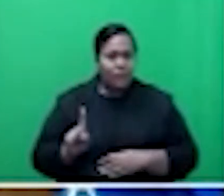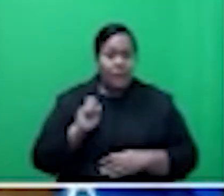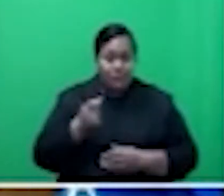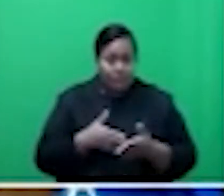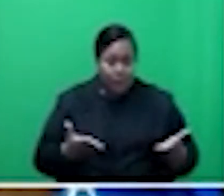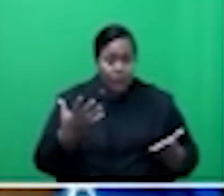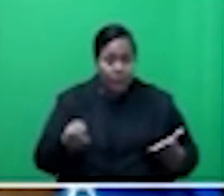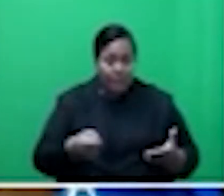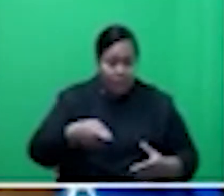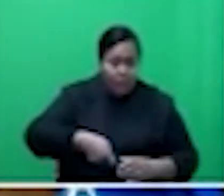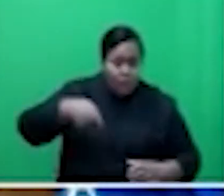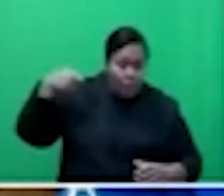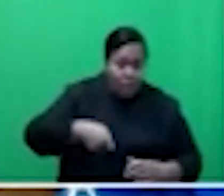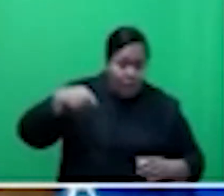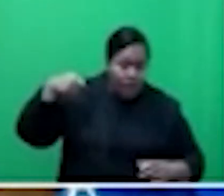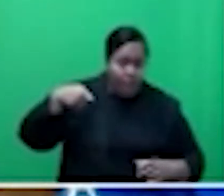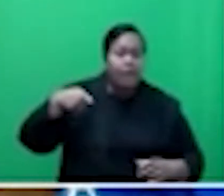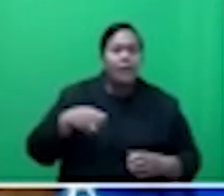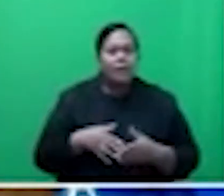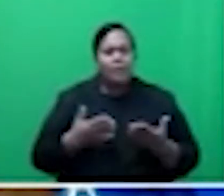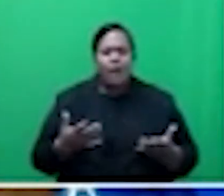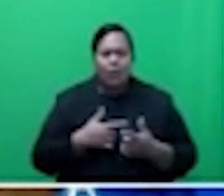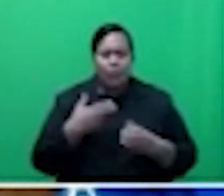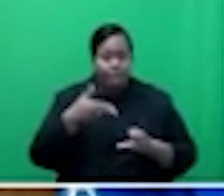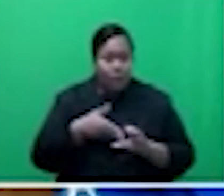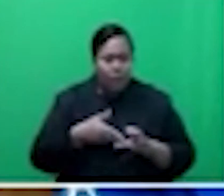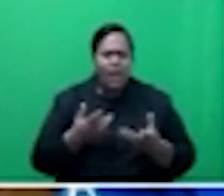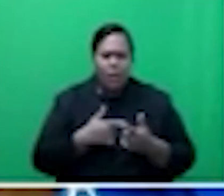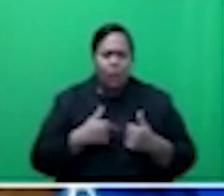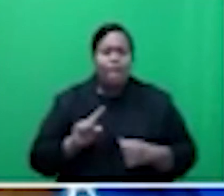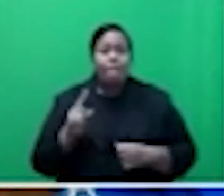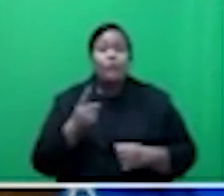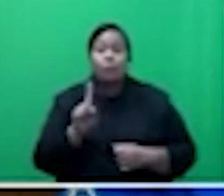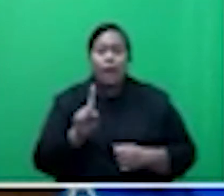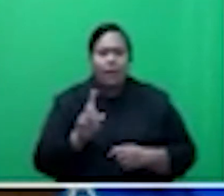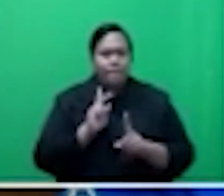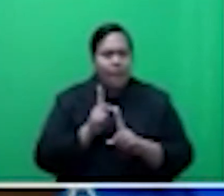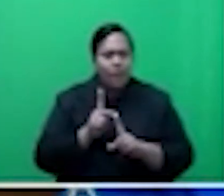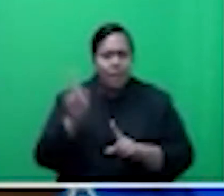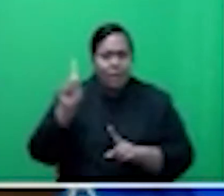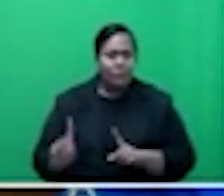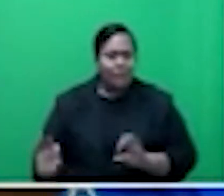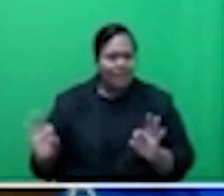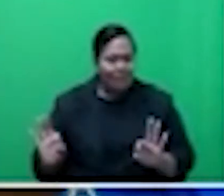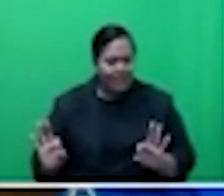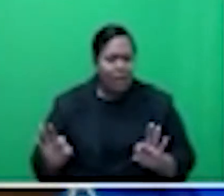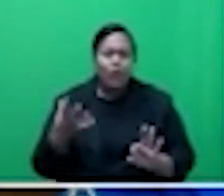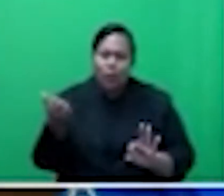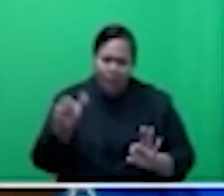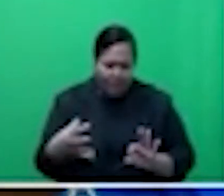moment and we want to put solar home systems, we will first put it in a place where there is no electricity, because you already have your diesel